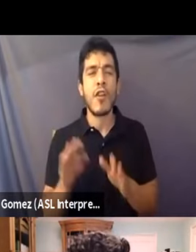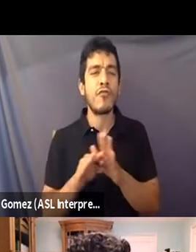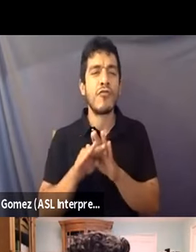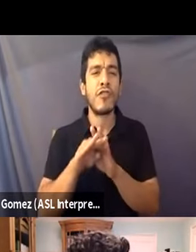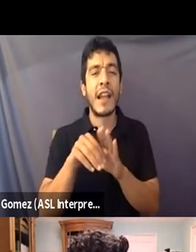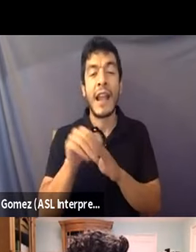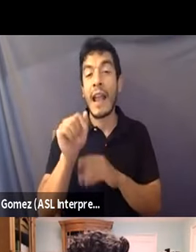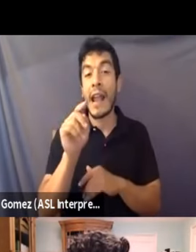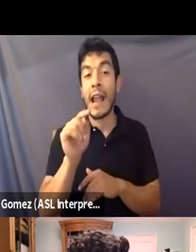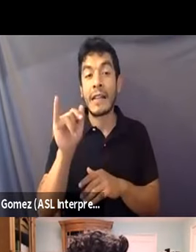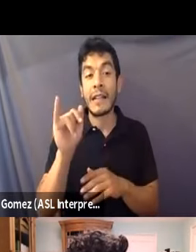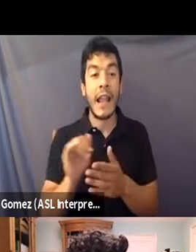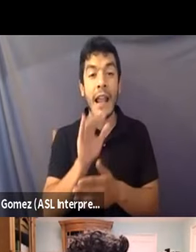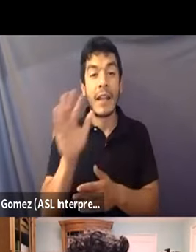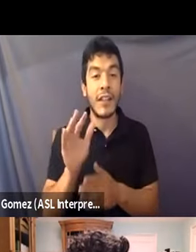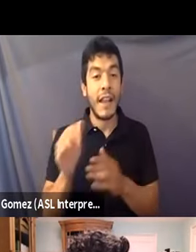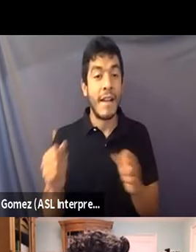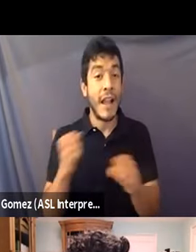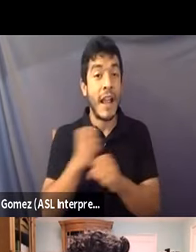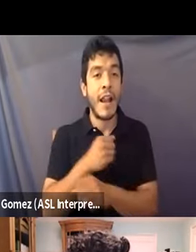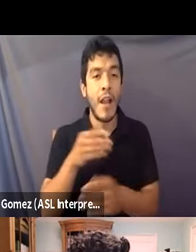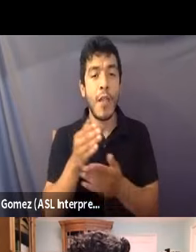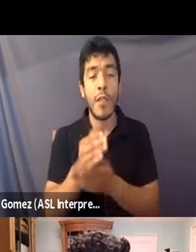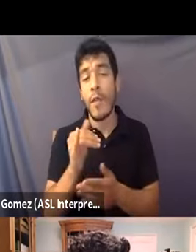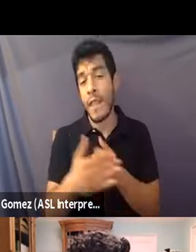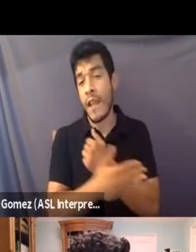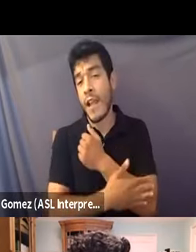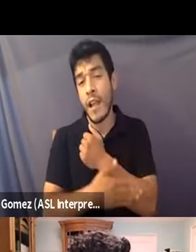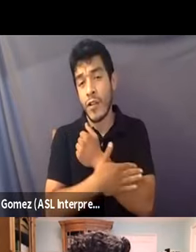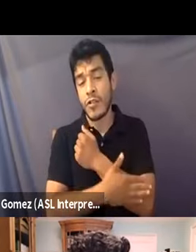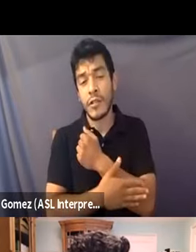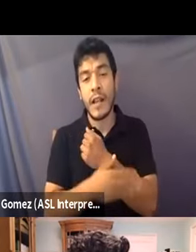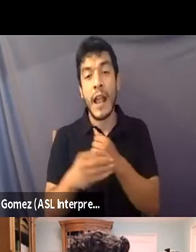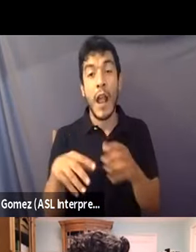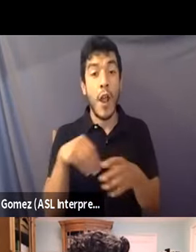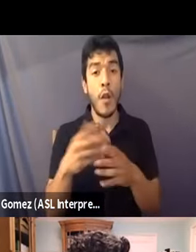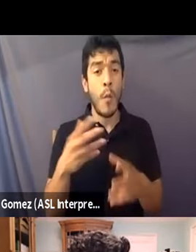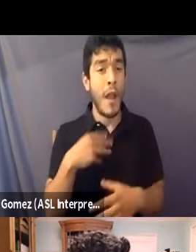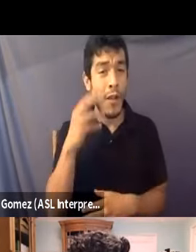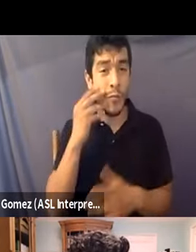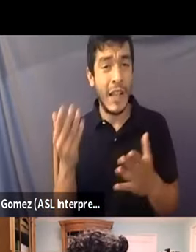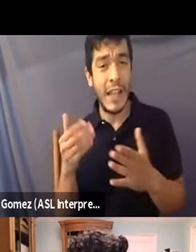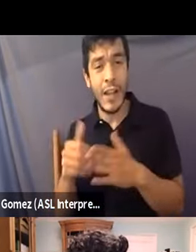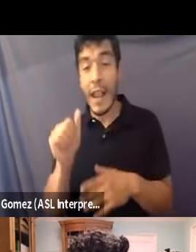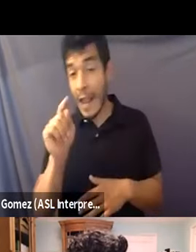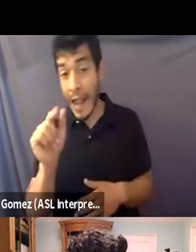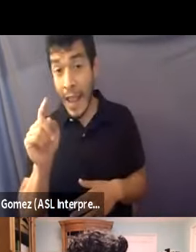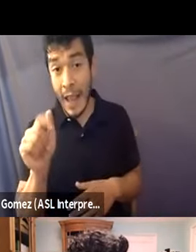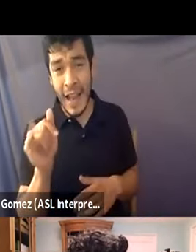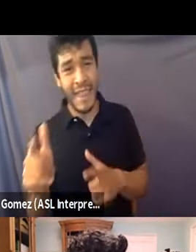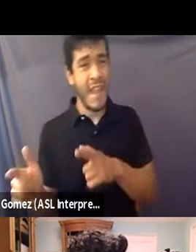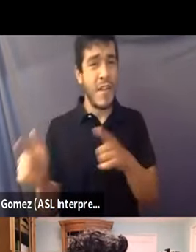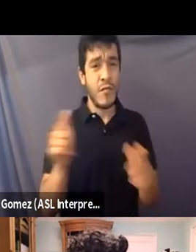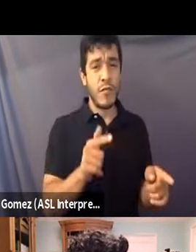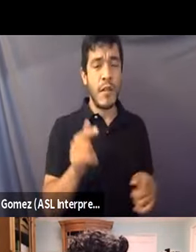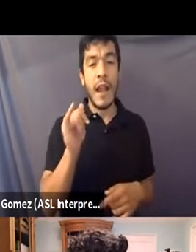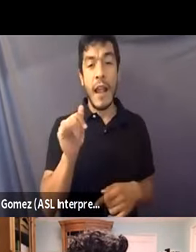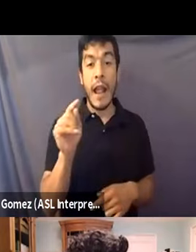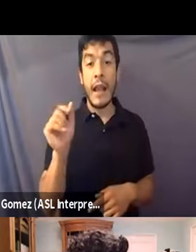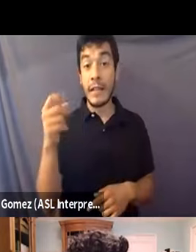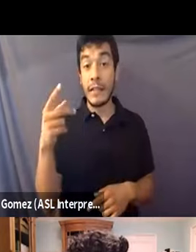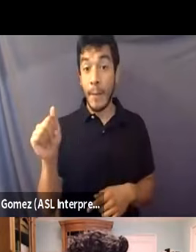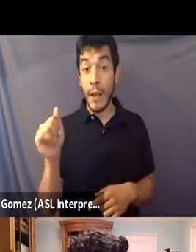violence all throughout the nation, including what we experienced here in Atlanta, the mass shooting at the Atlanta spa, spa, which took